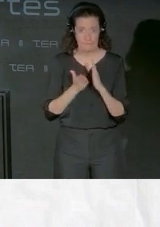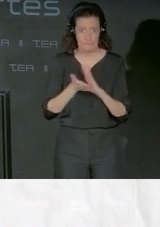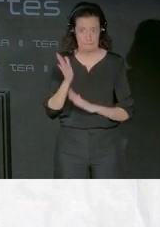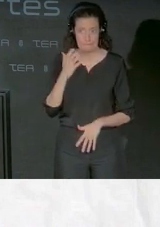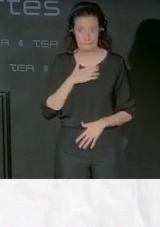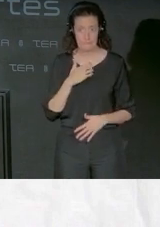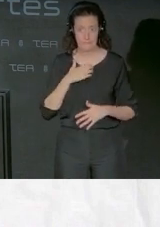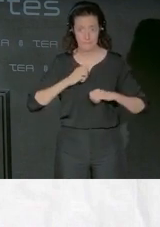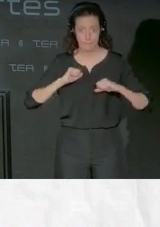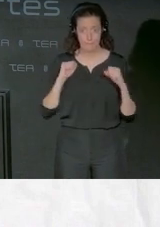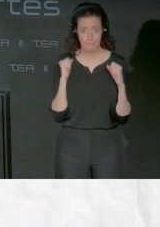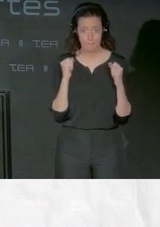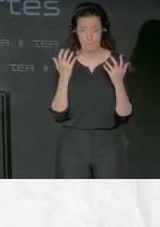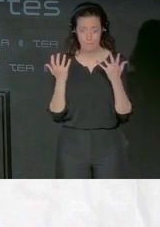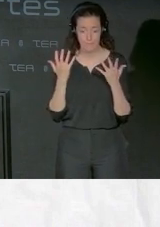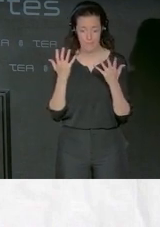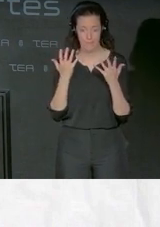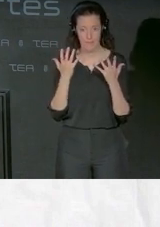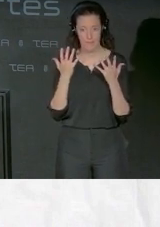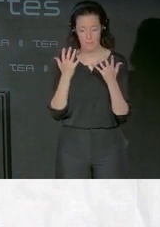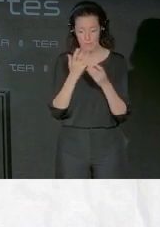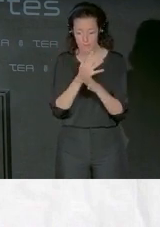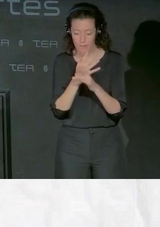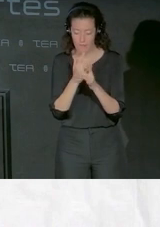So beyond video games again.